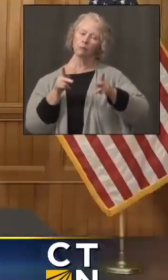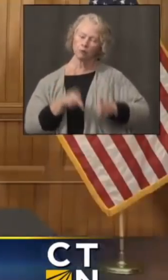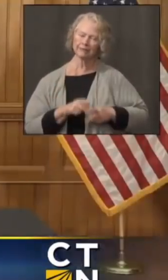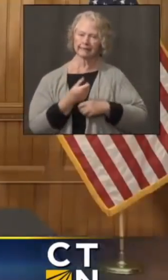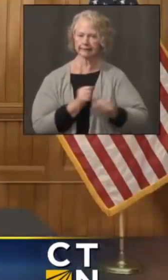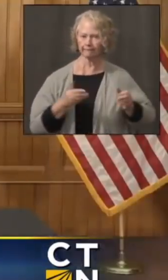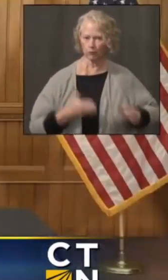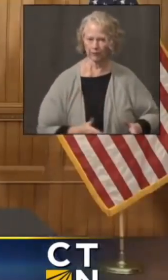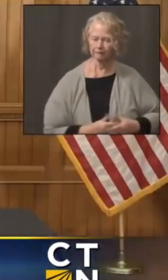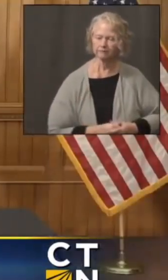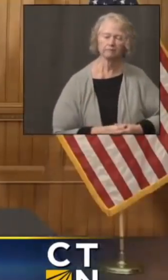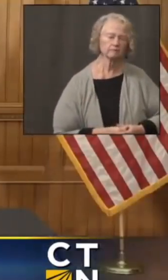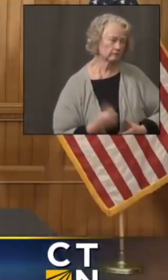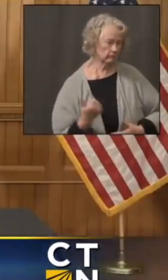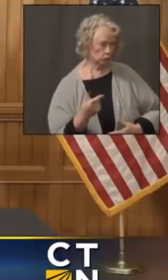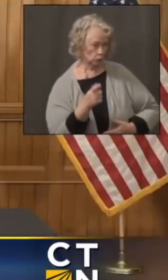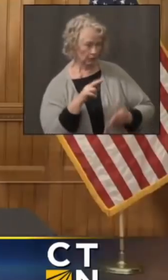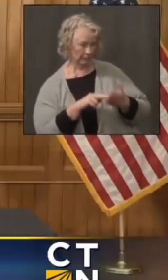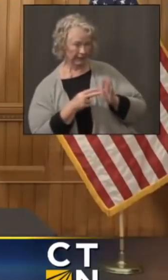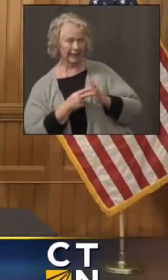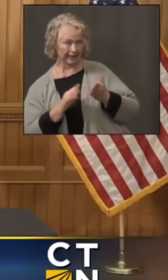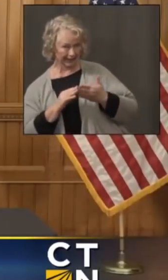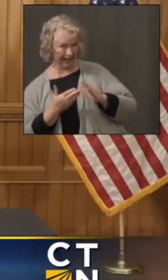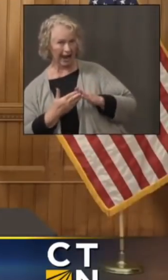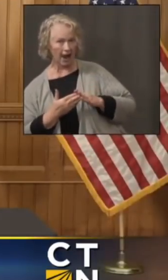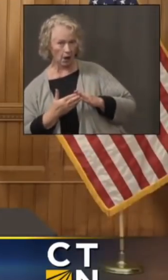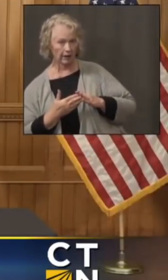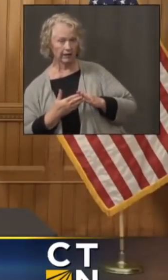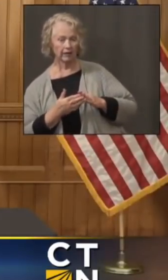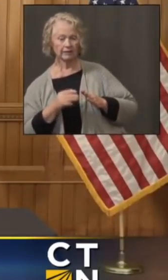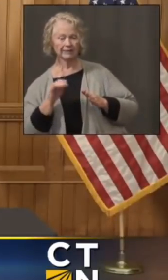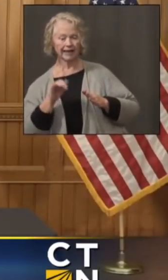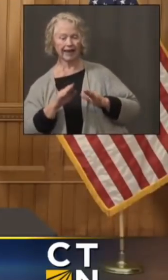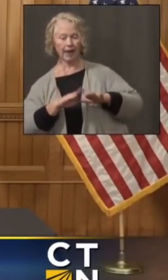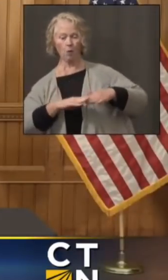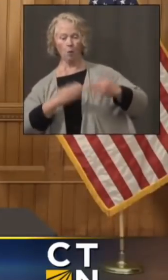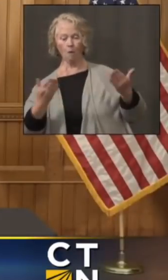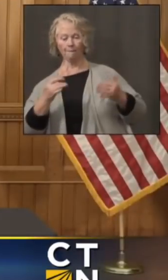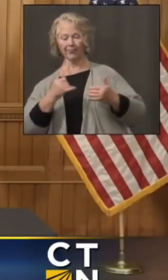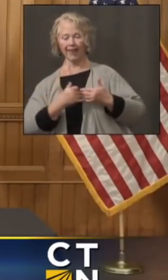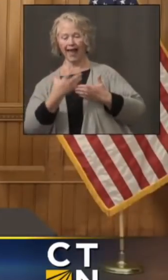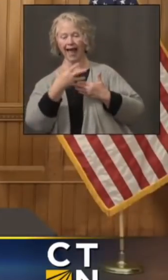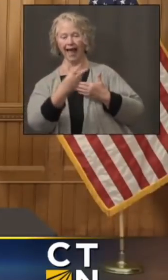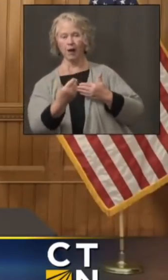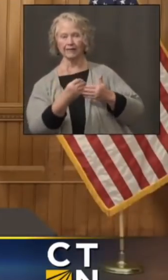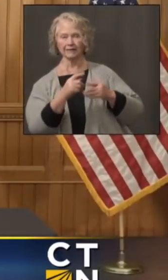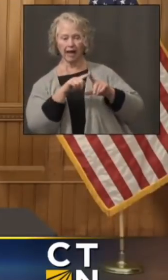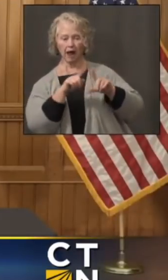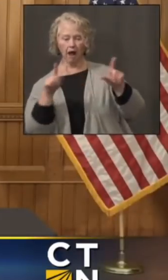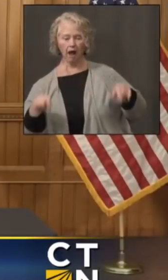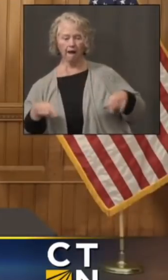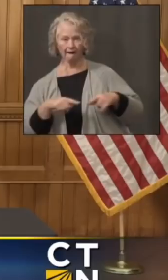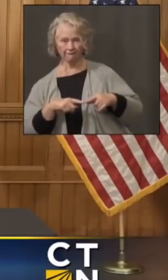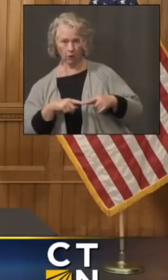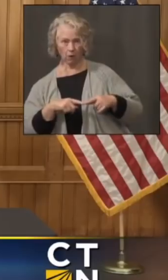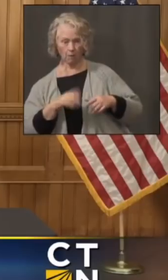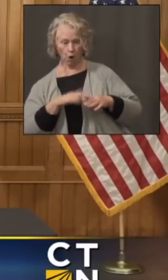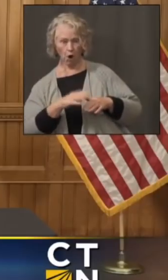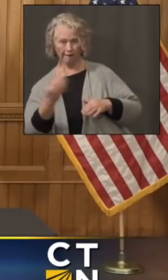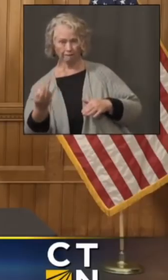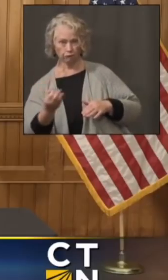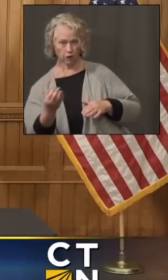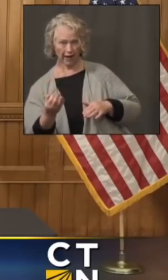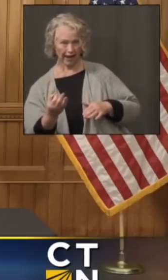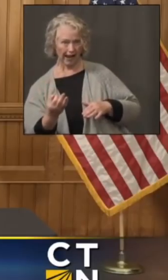you're saying that towns will be able to start opening the outer envelopes Friday, even if they missed the 17-day deadline